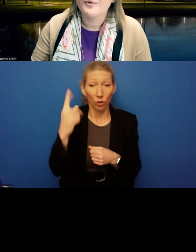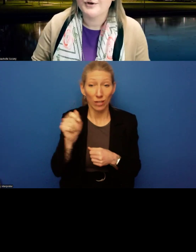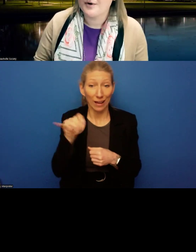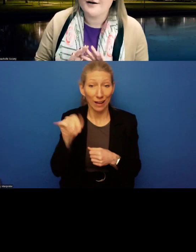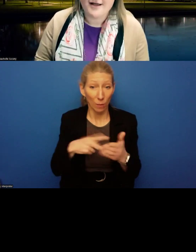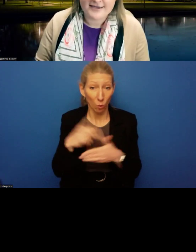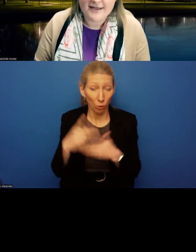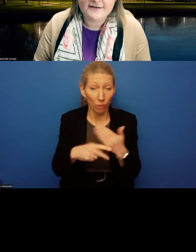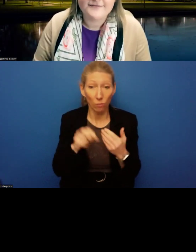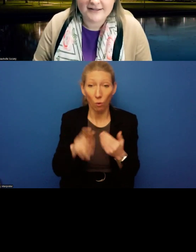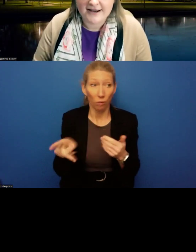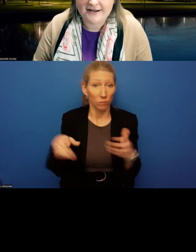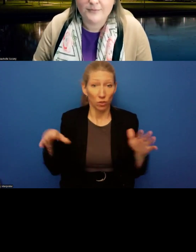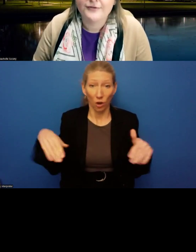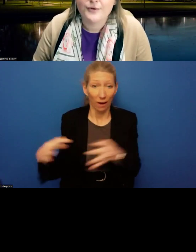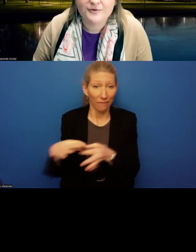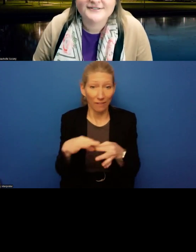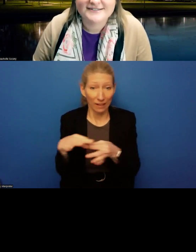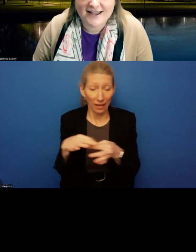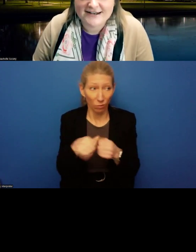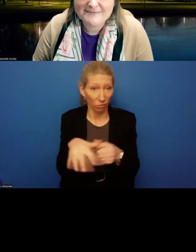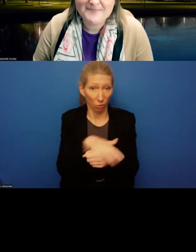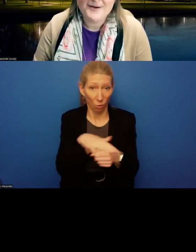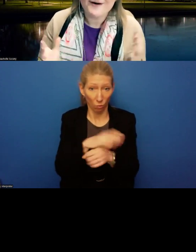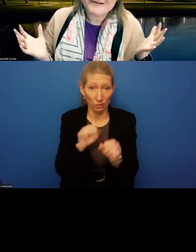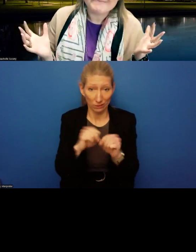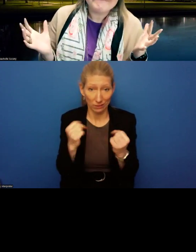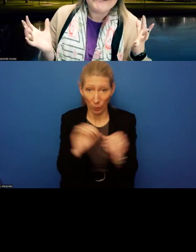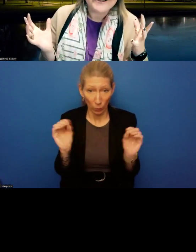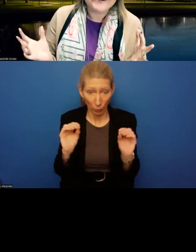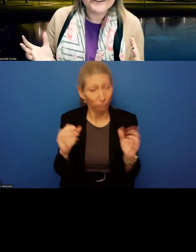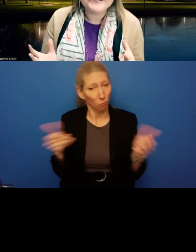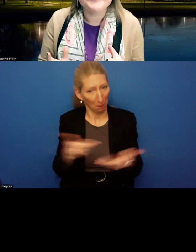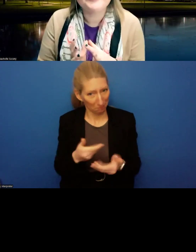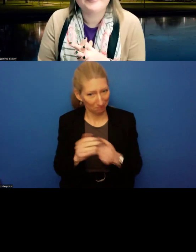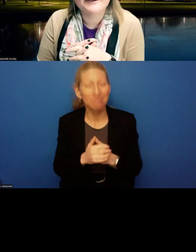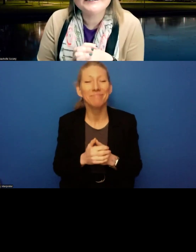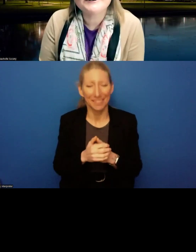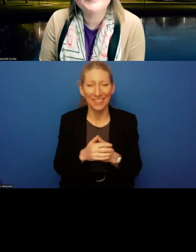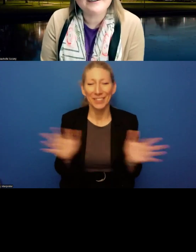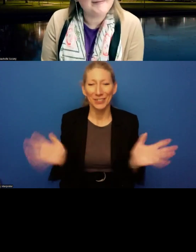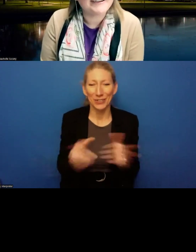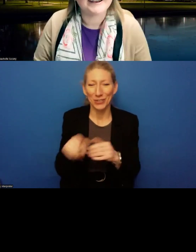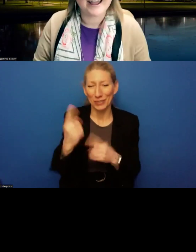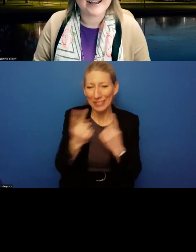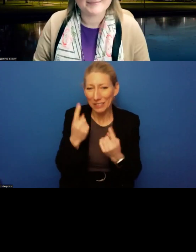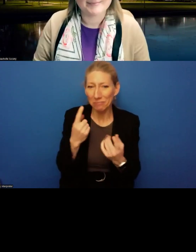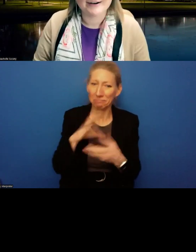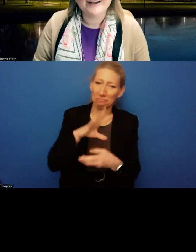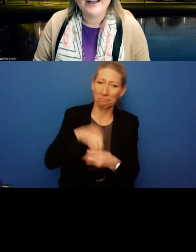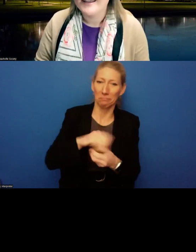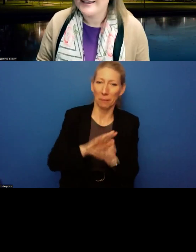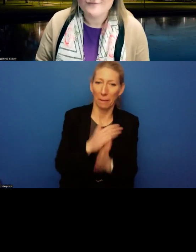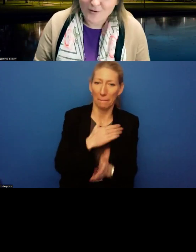program or you are not yet affiliated with a local society, welcome. I encourage you to consider becoming an AIA